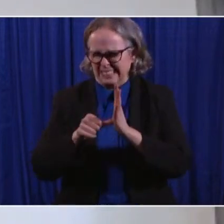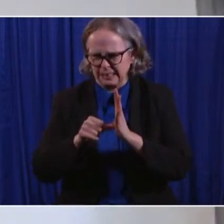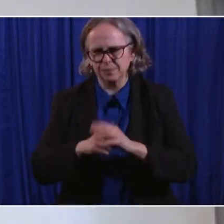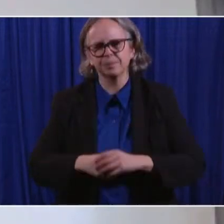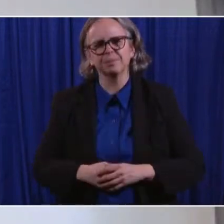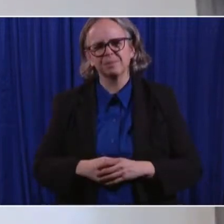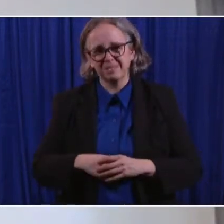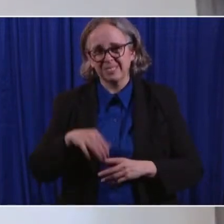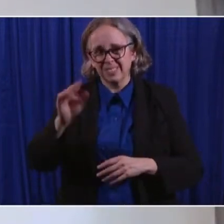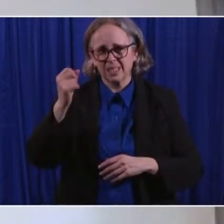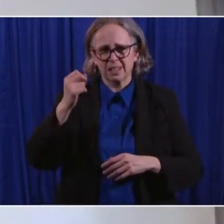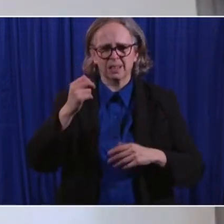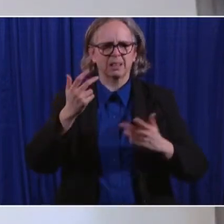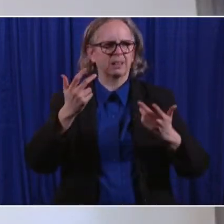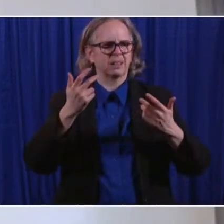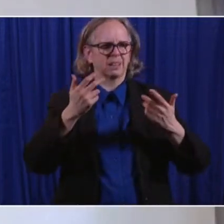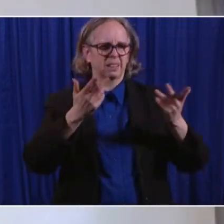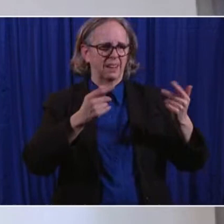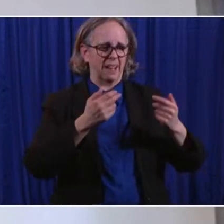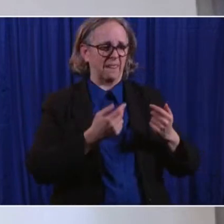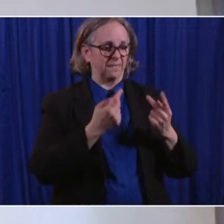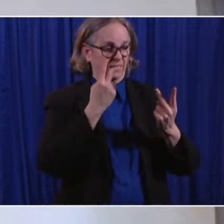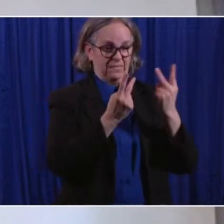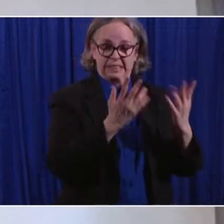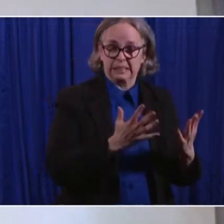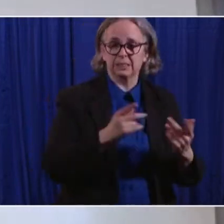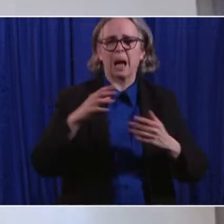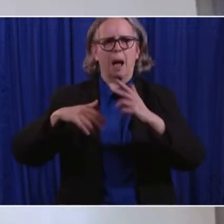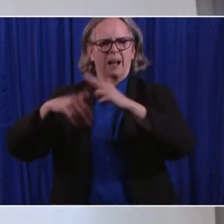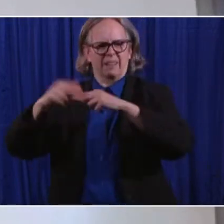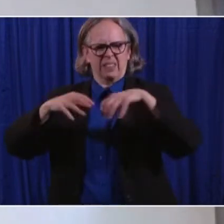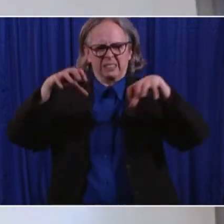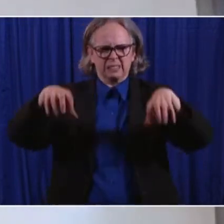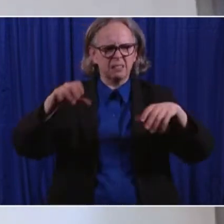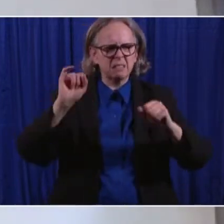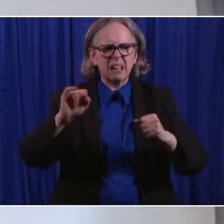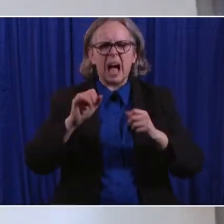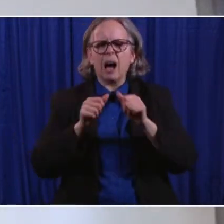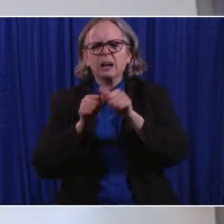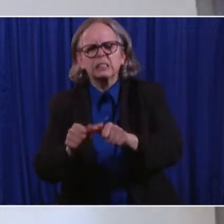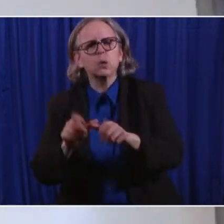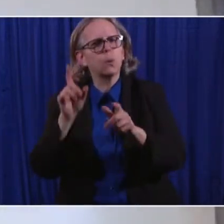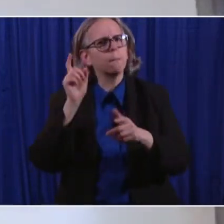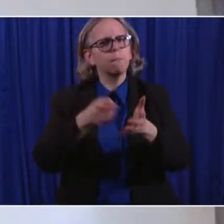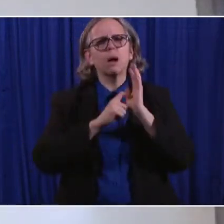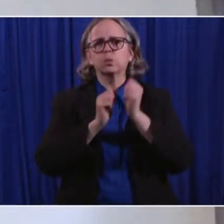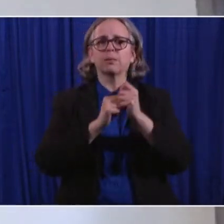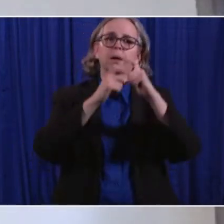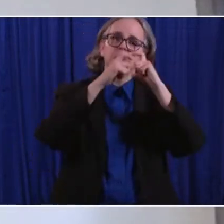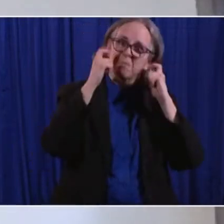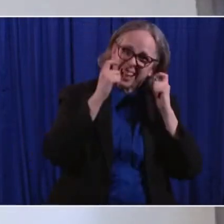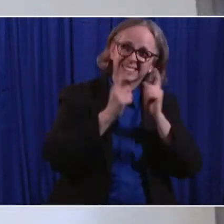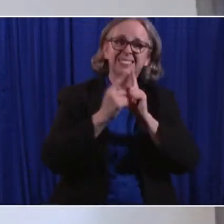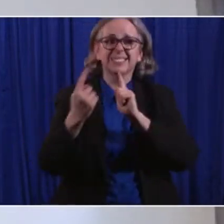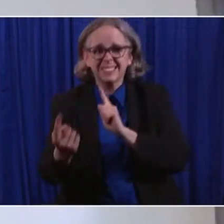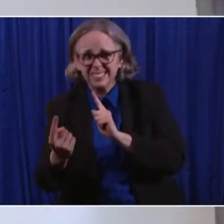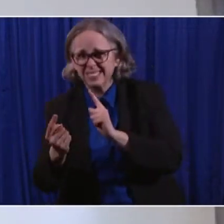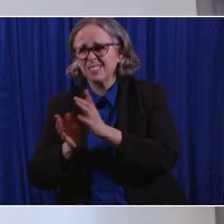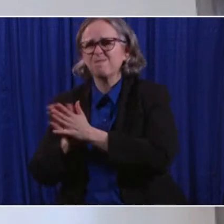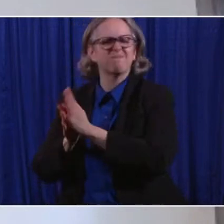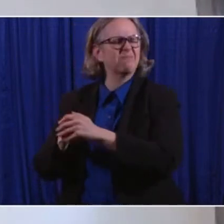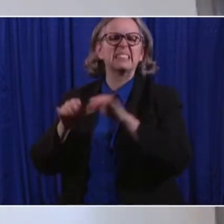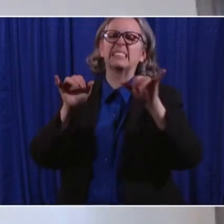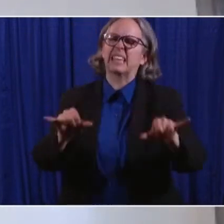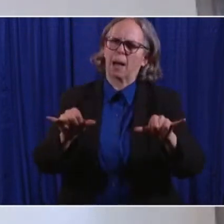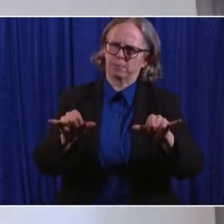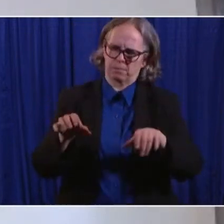visitors will have to continue all of the good infection prevention and control practices they've used throughout. It's also